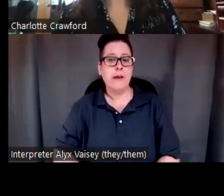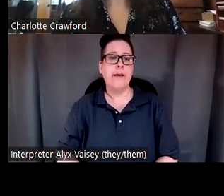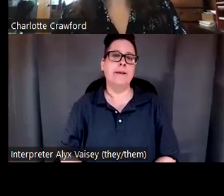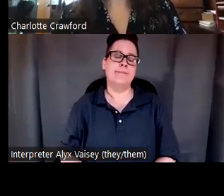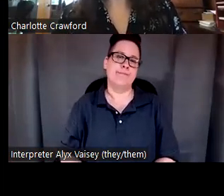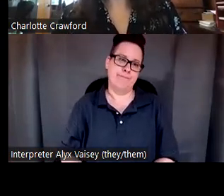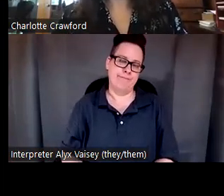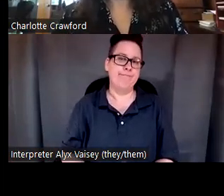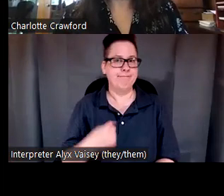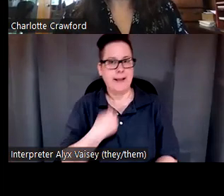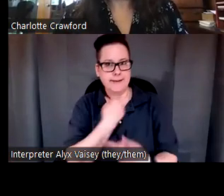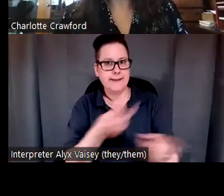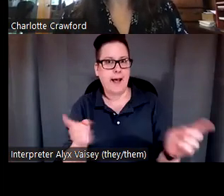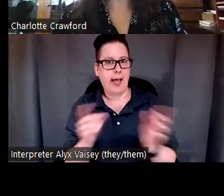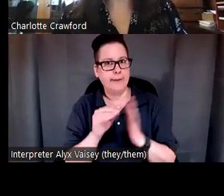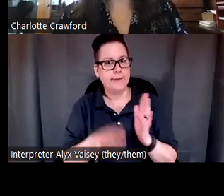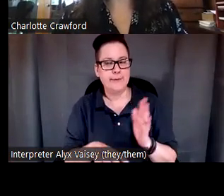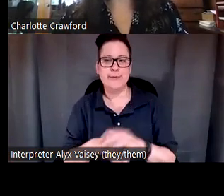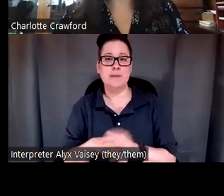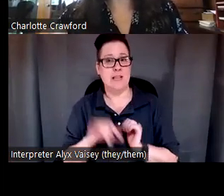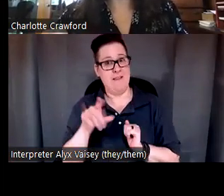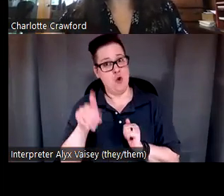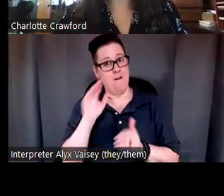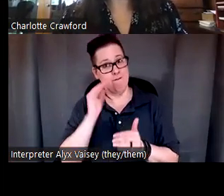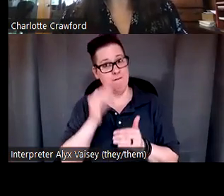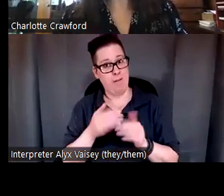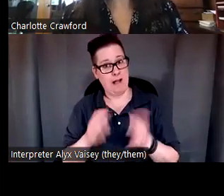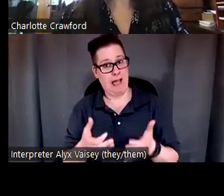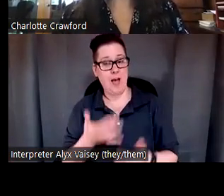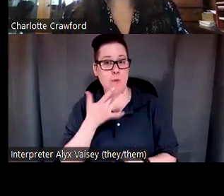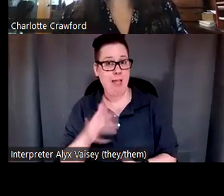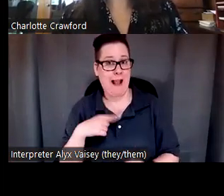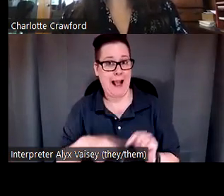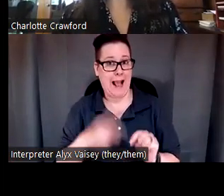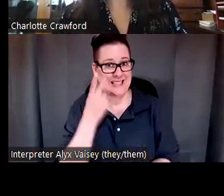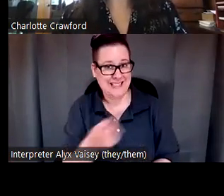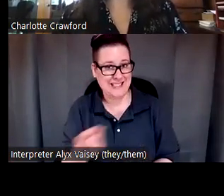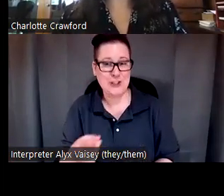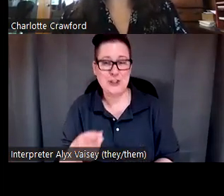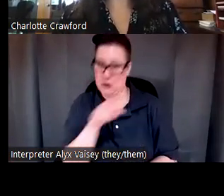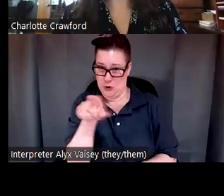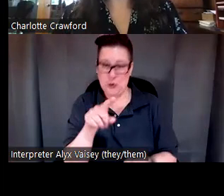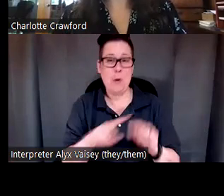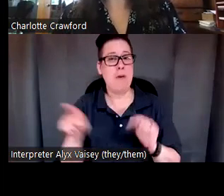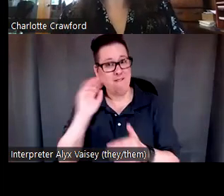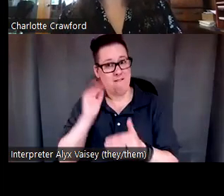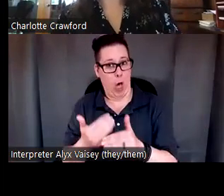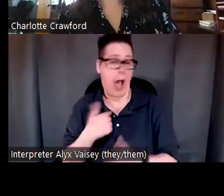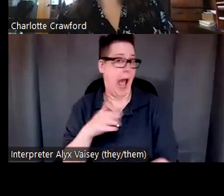So I tell my students as a sidebar that if they fall asleep, you're lucky I can't see you, that if they fall asleep, I'm going to think that they're an